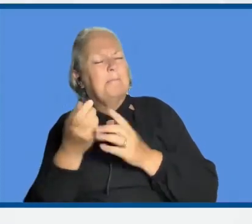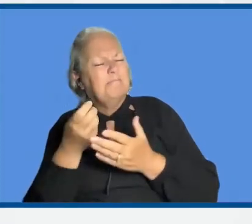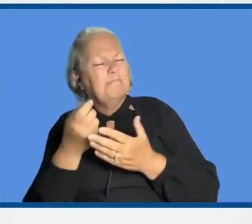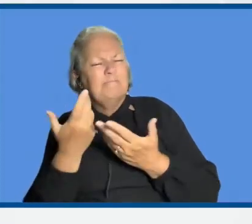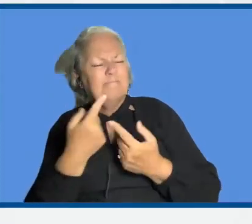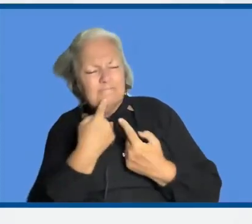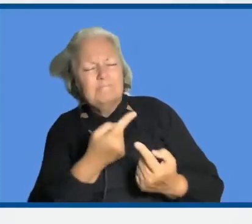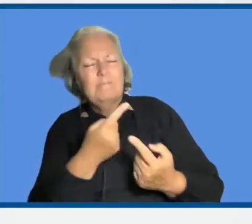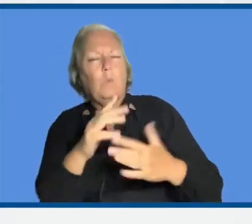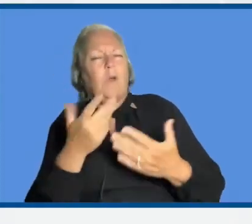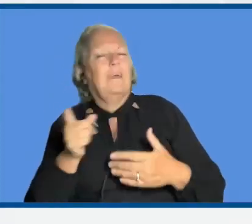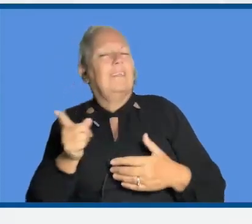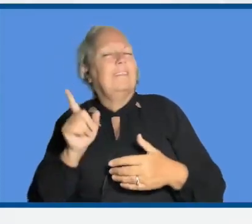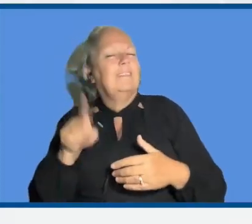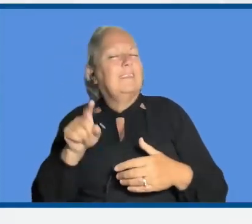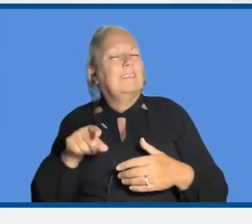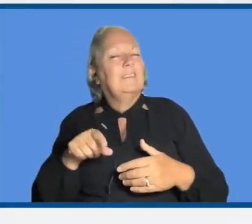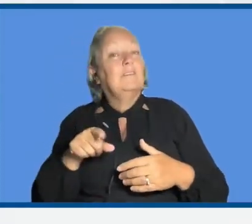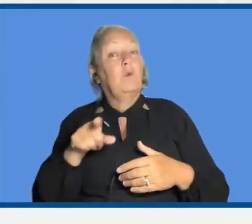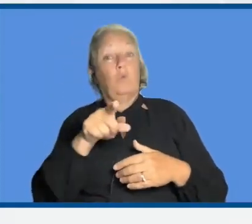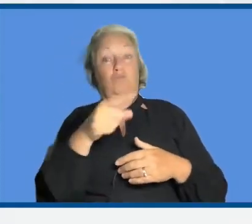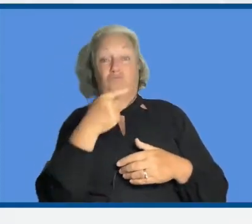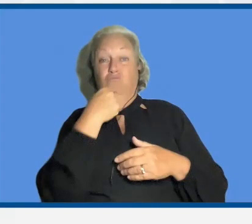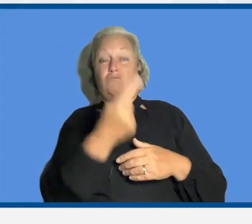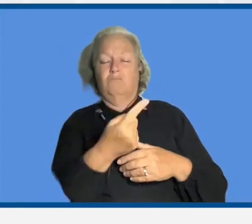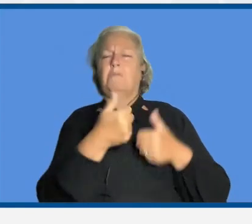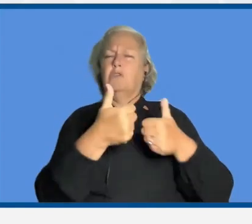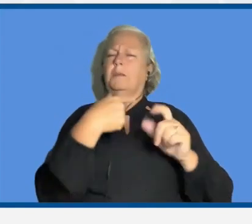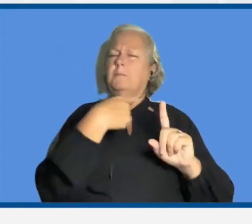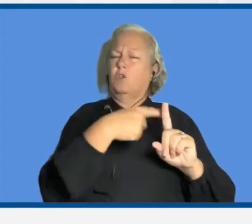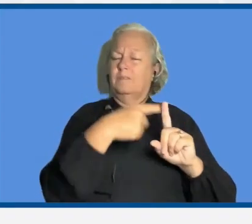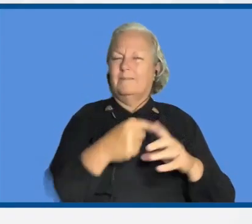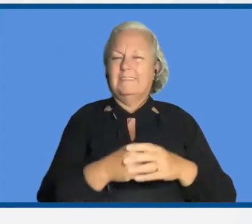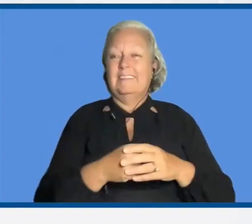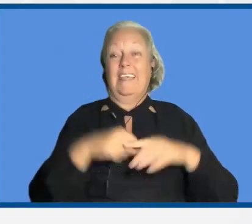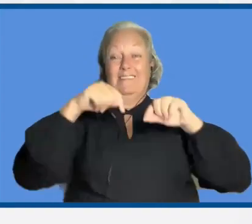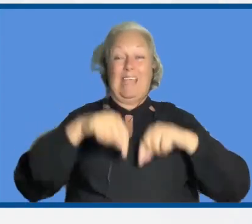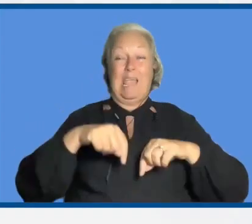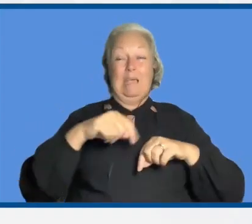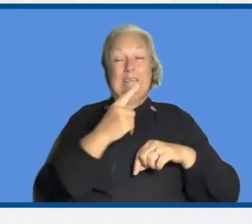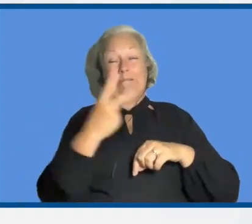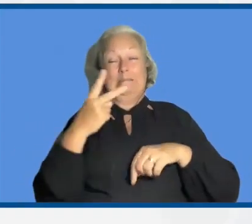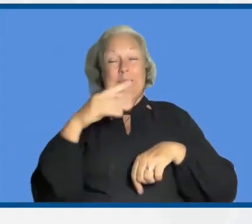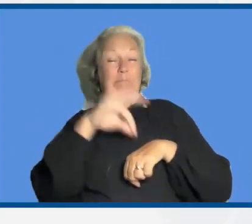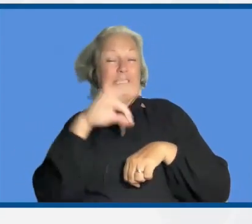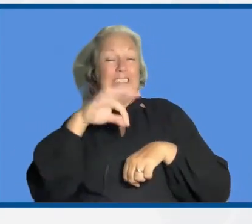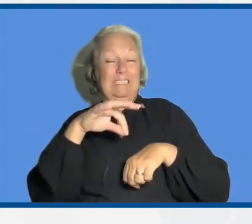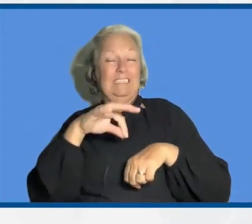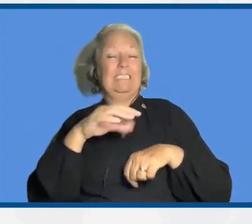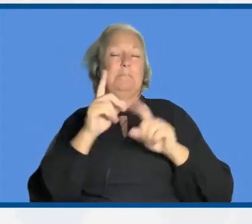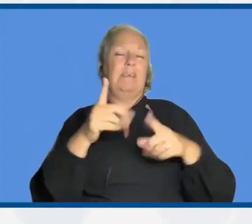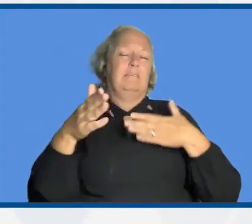that that worked out very well. We have only a few minutes, so I'm going to ask each of the